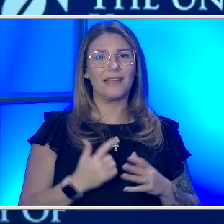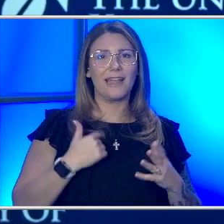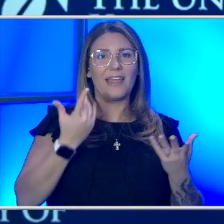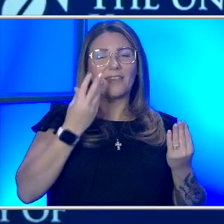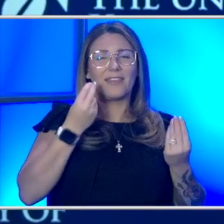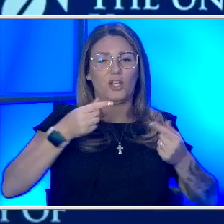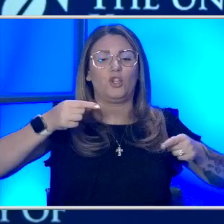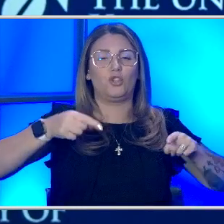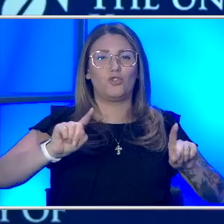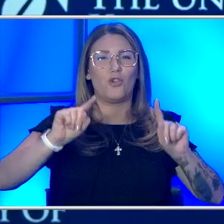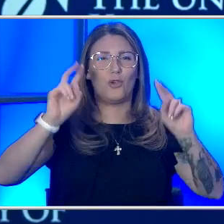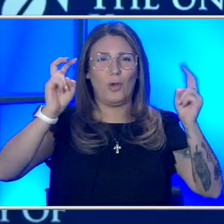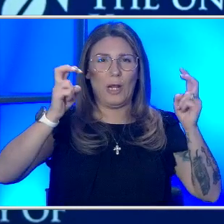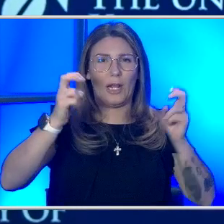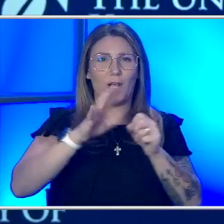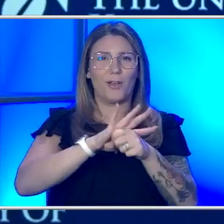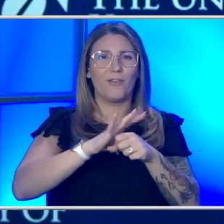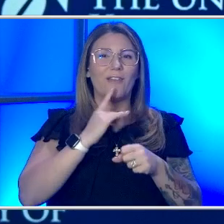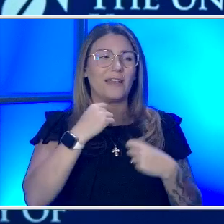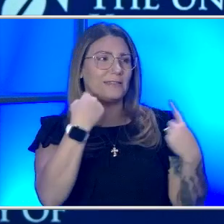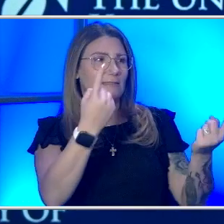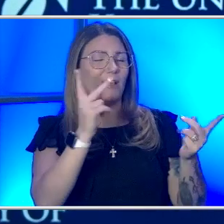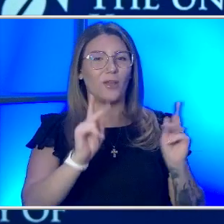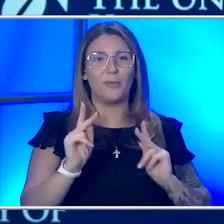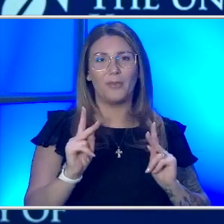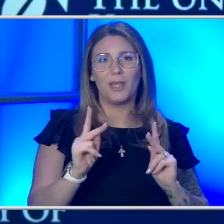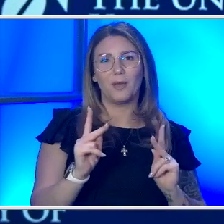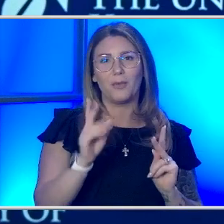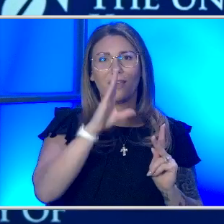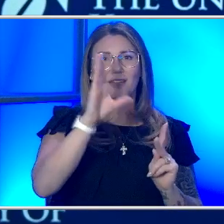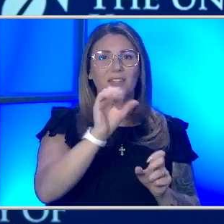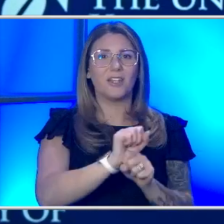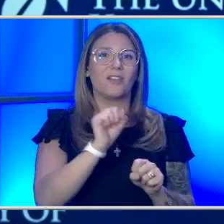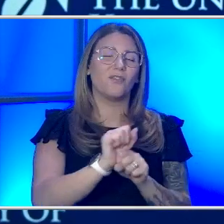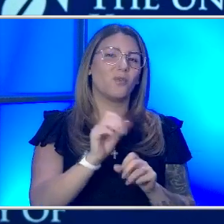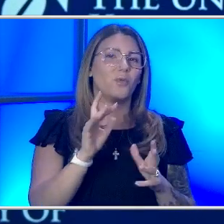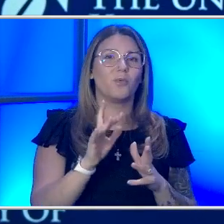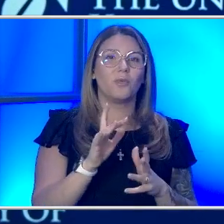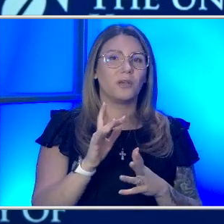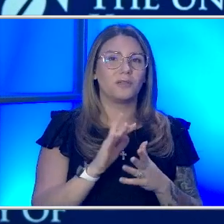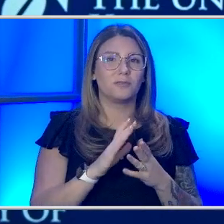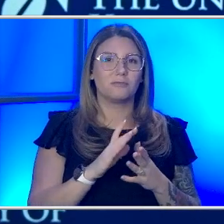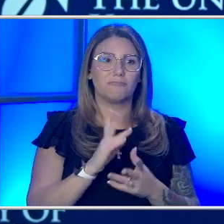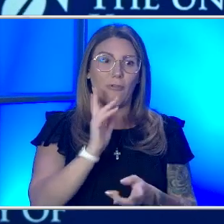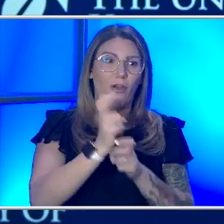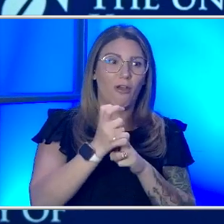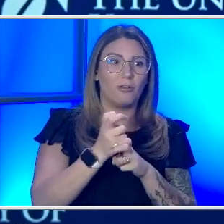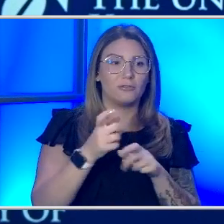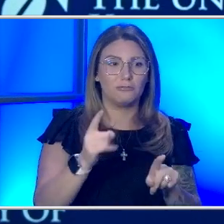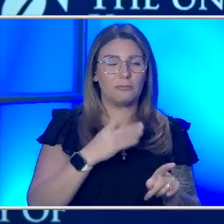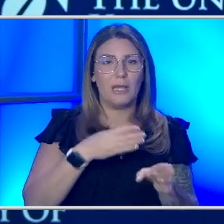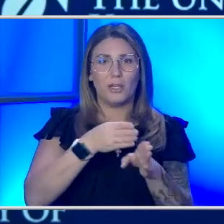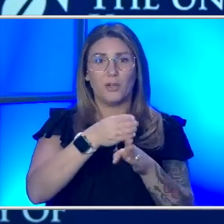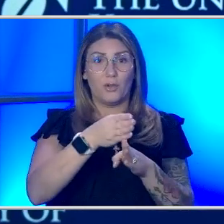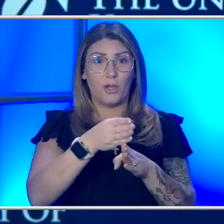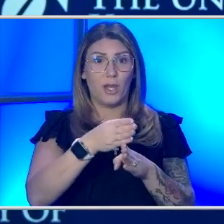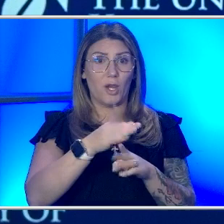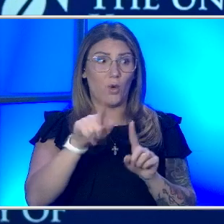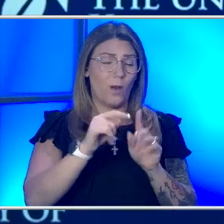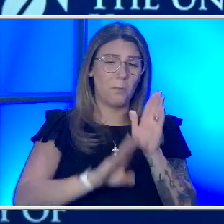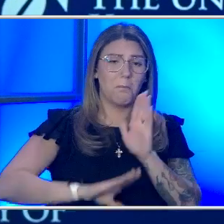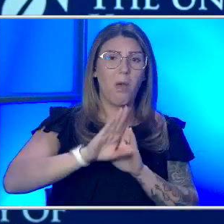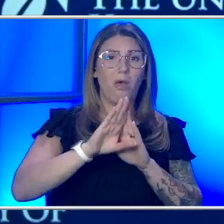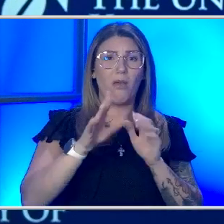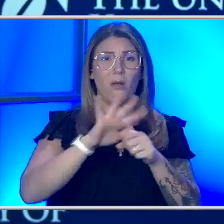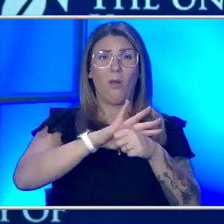COVID. So I always tell folks, I never worked harder in my career than when we did in the first, height. the height of COVID in the